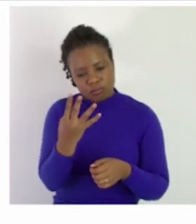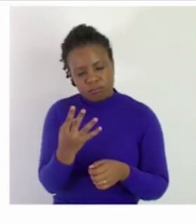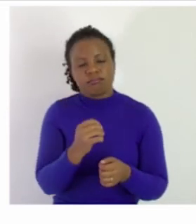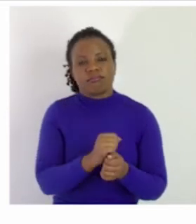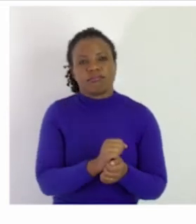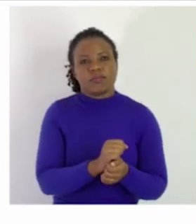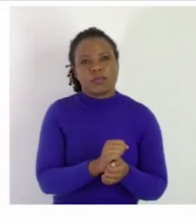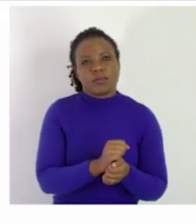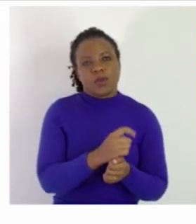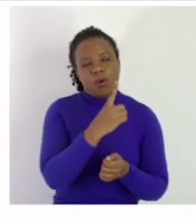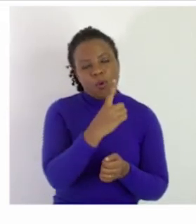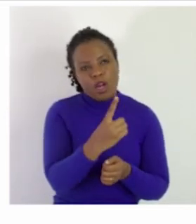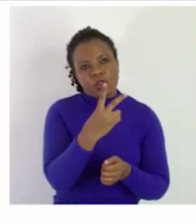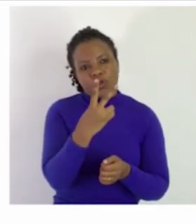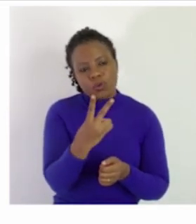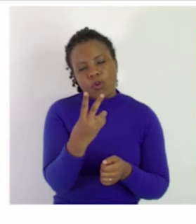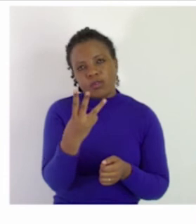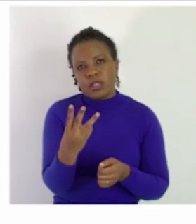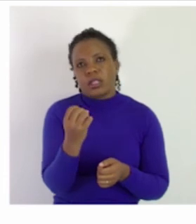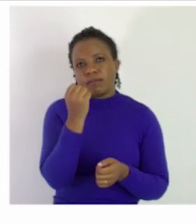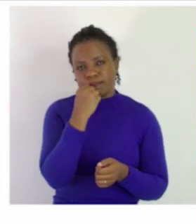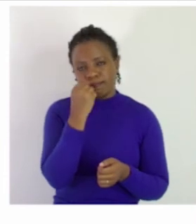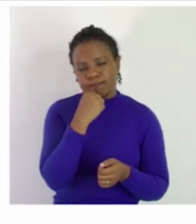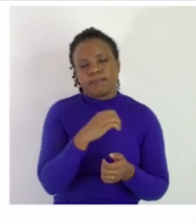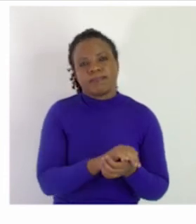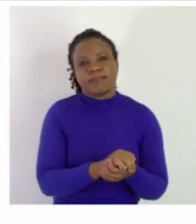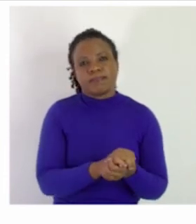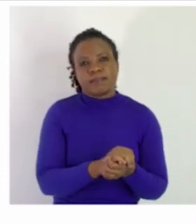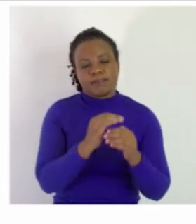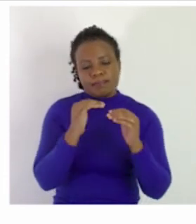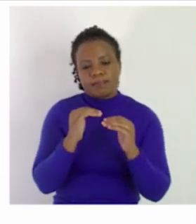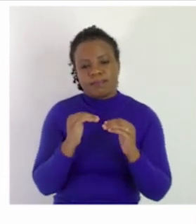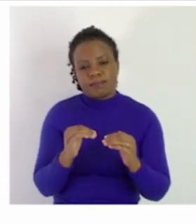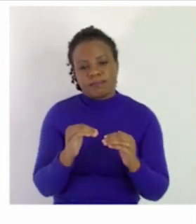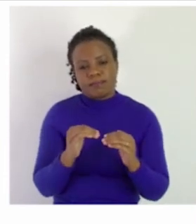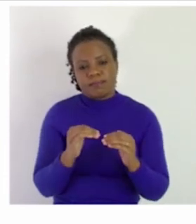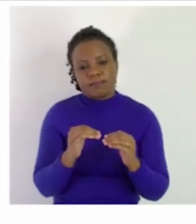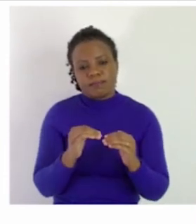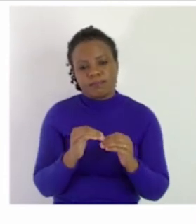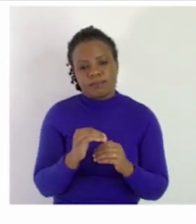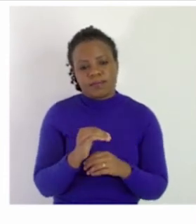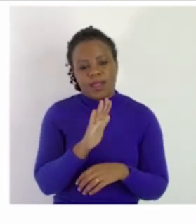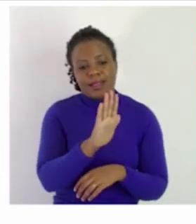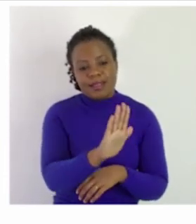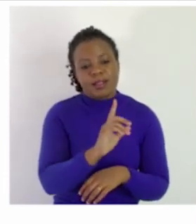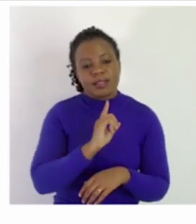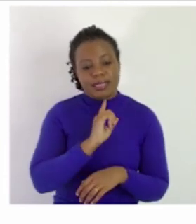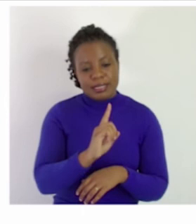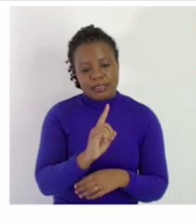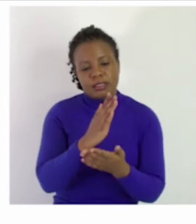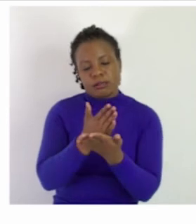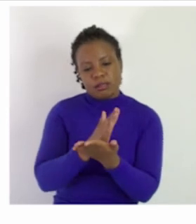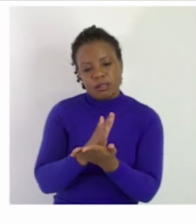apples, etc. The next one says there is some